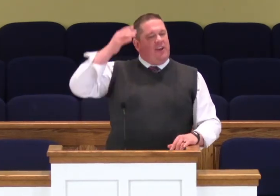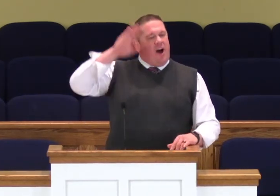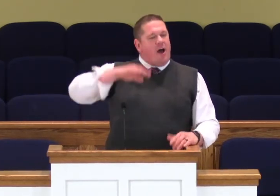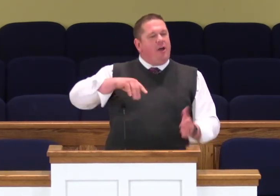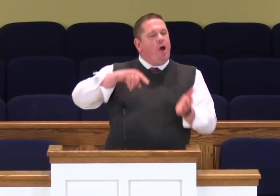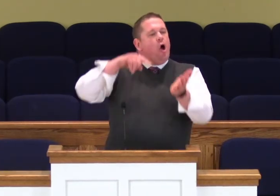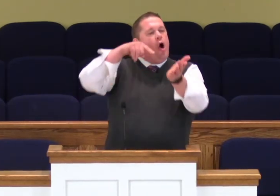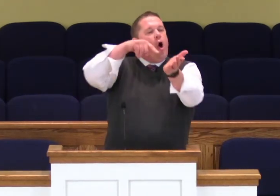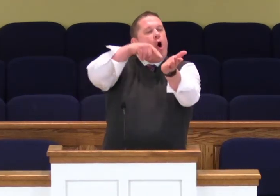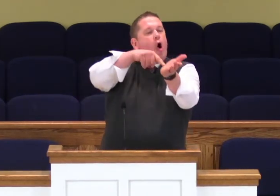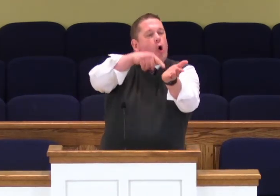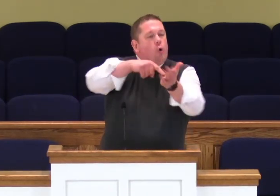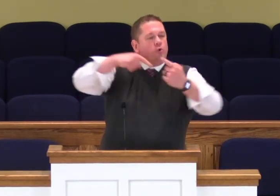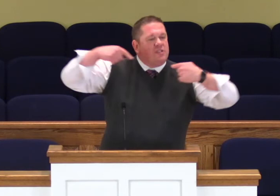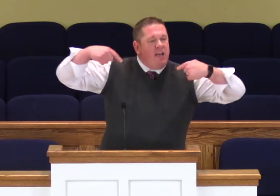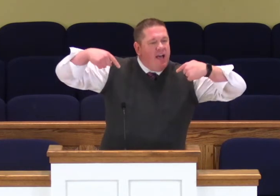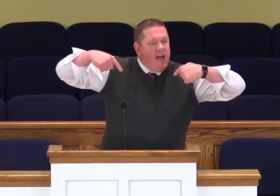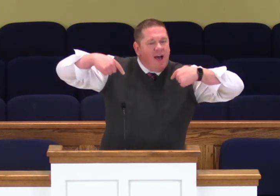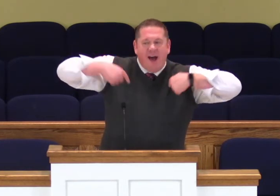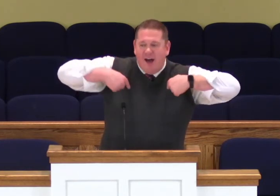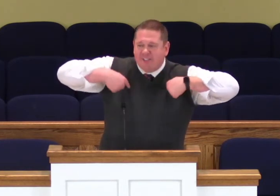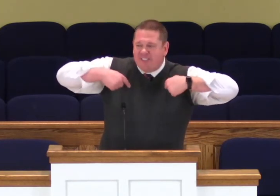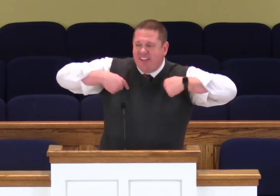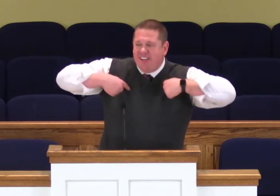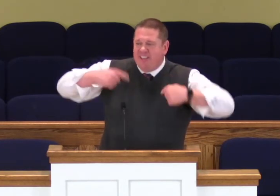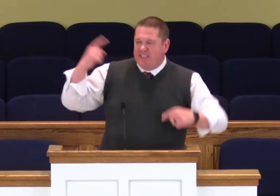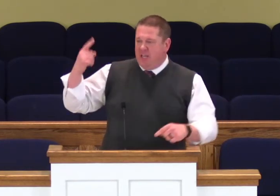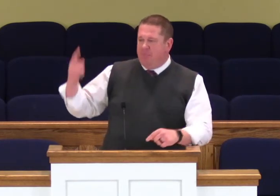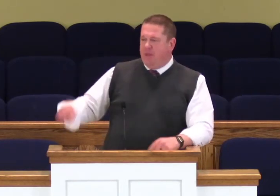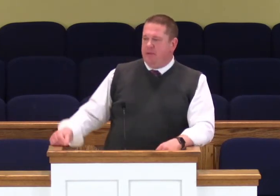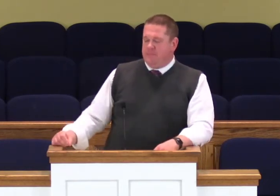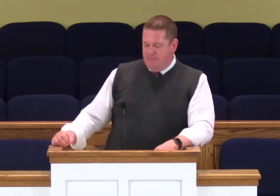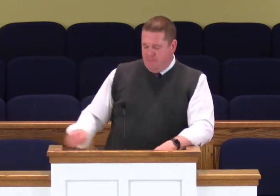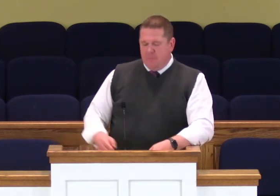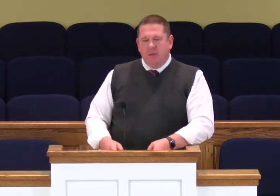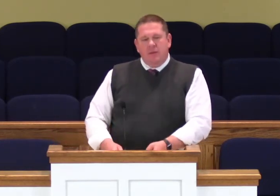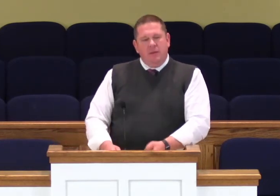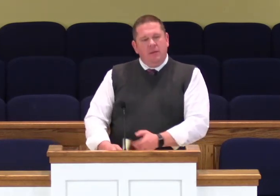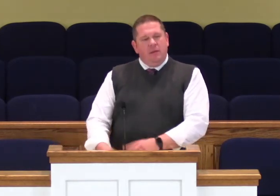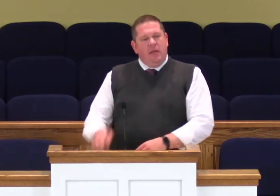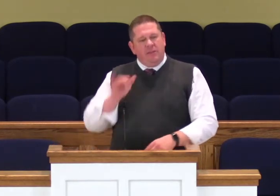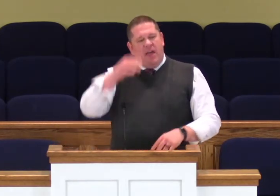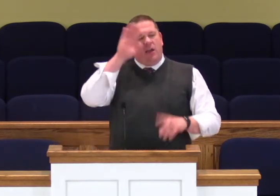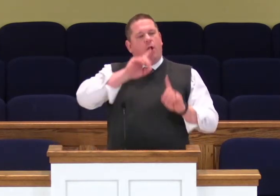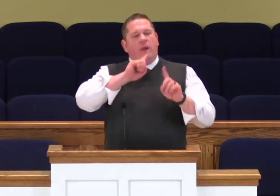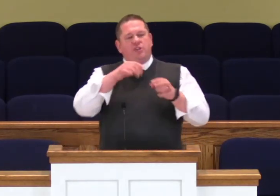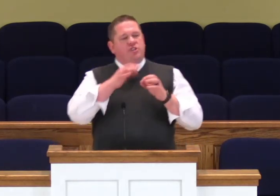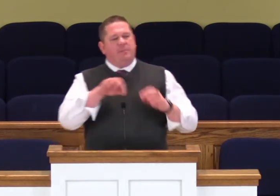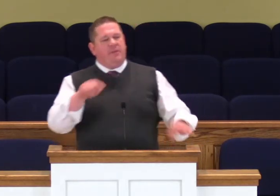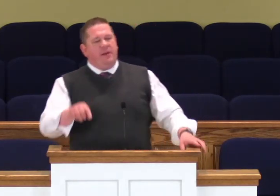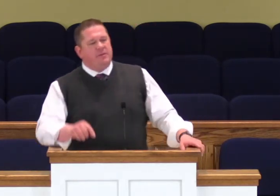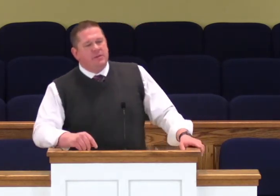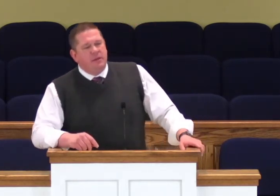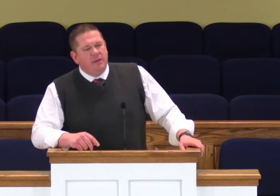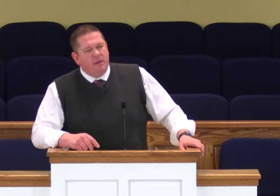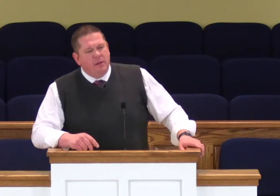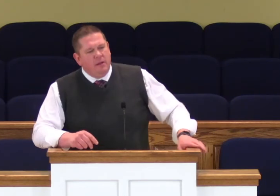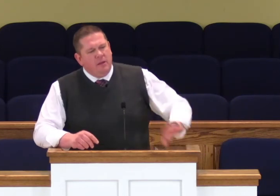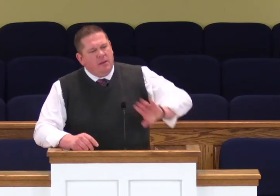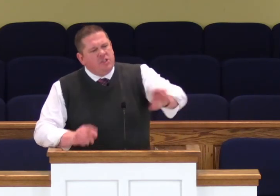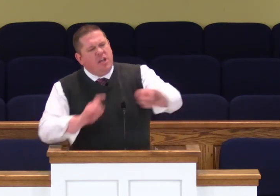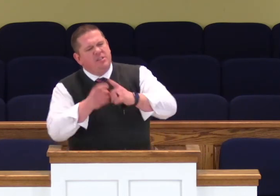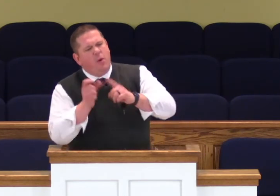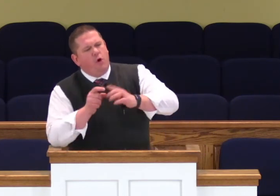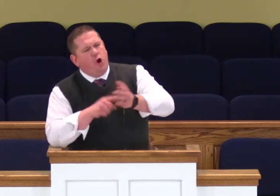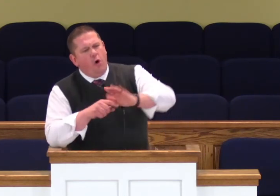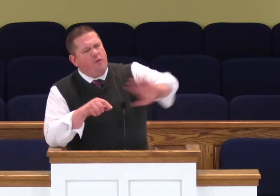like God owes us something. And to that, God would answer simply this.